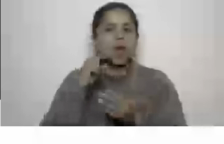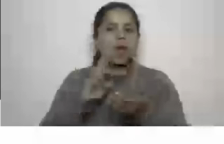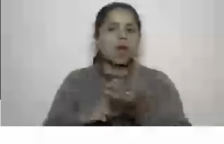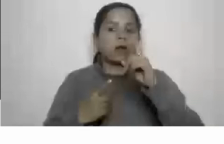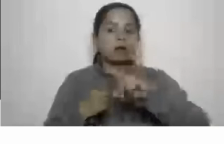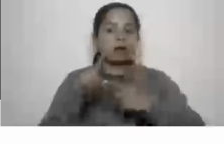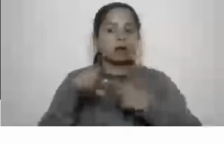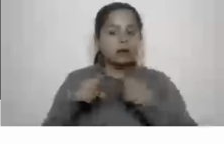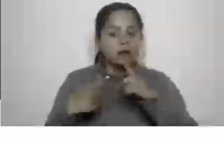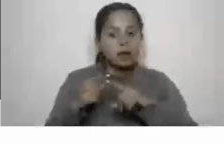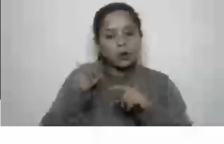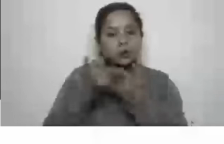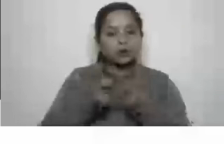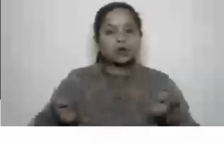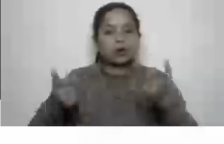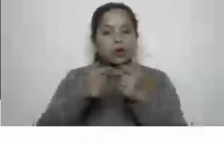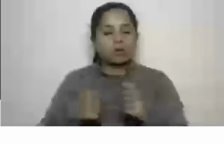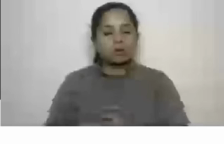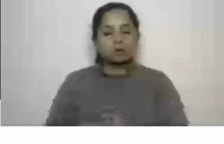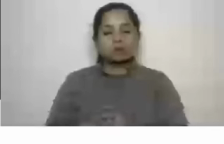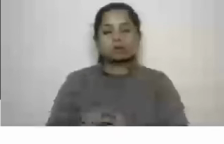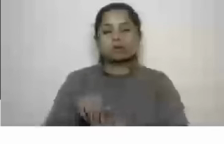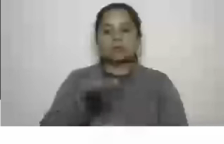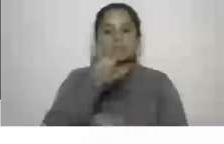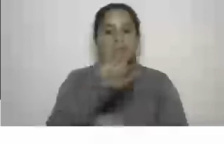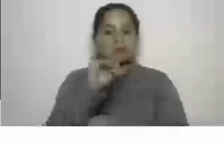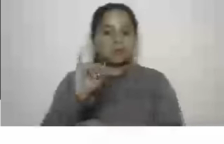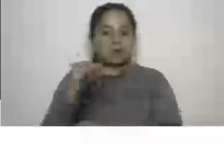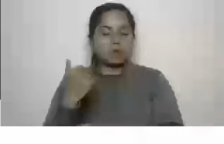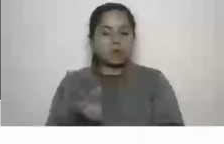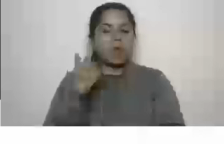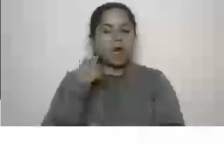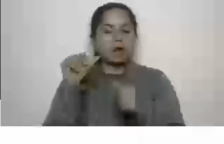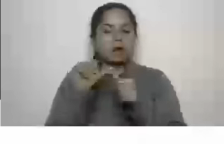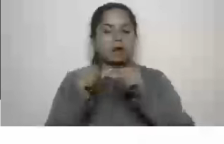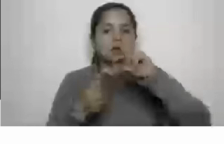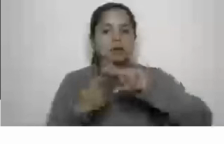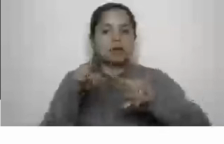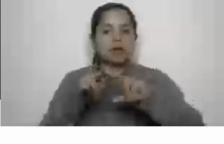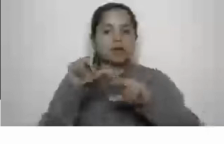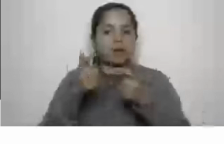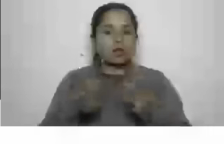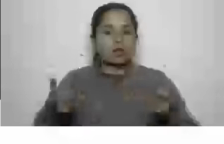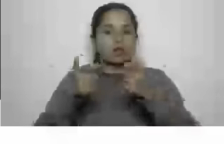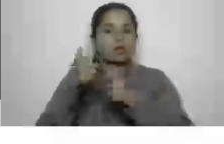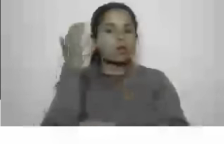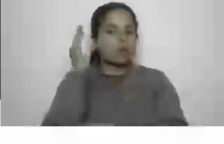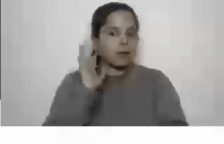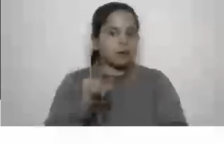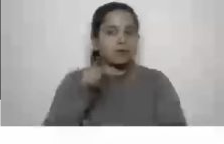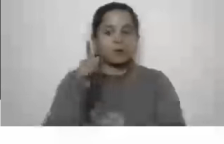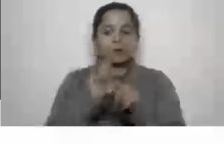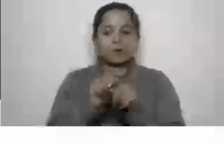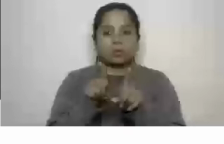conference and the 56th IATEFL conference. He works as